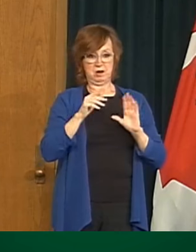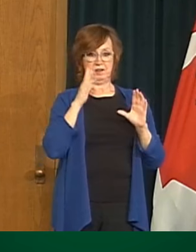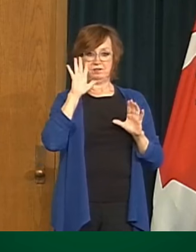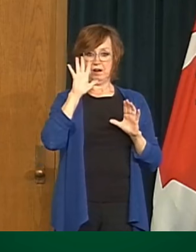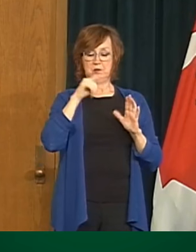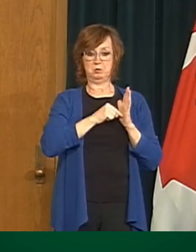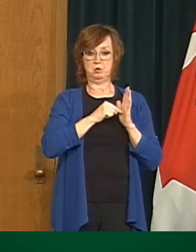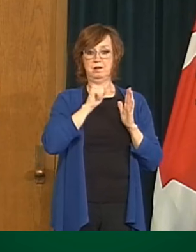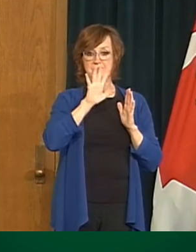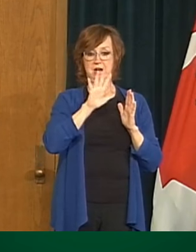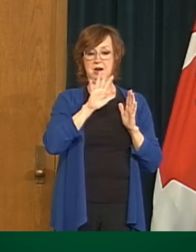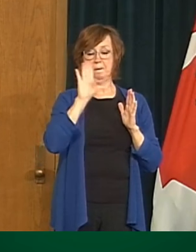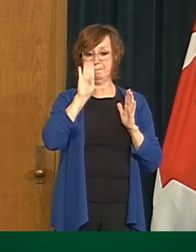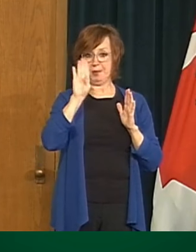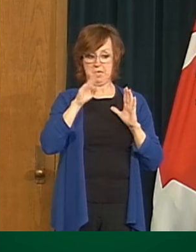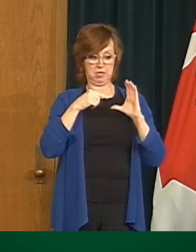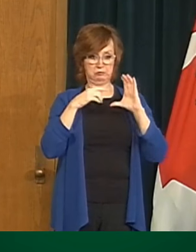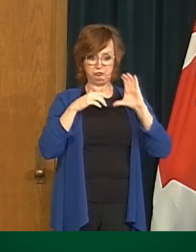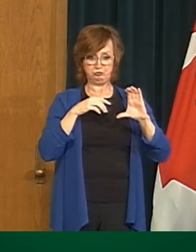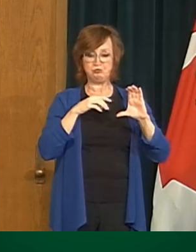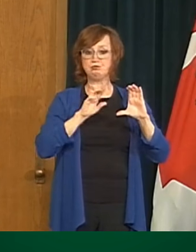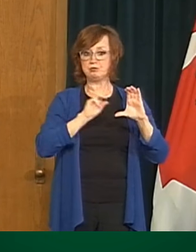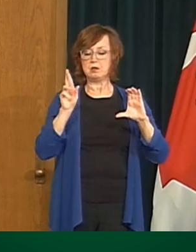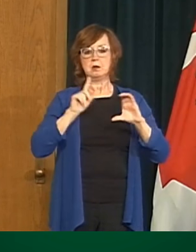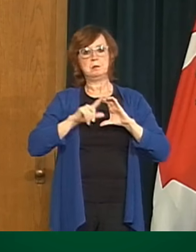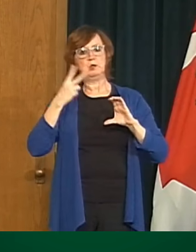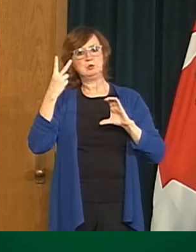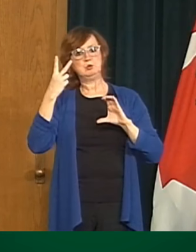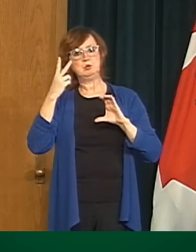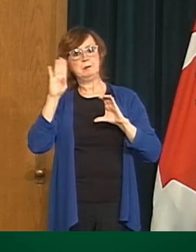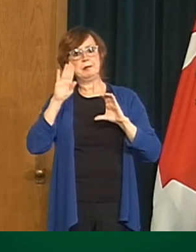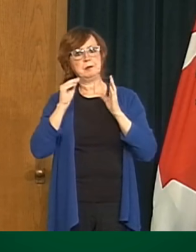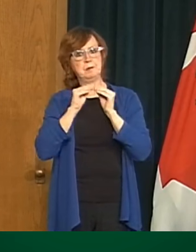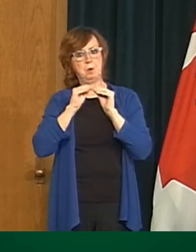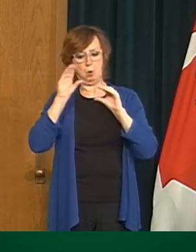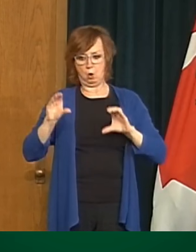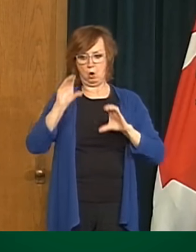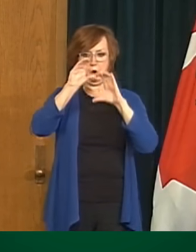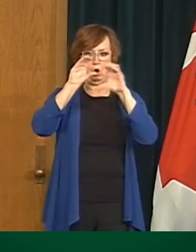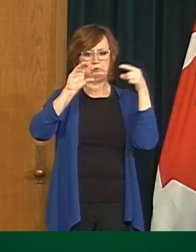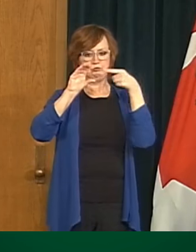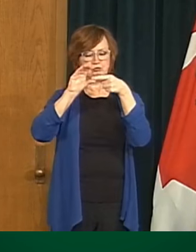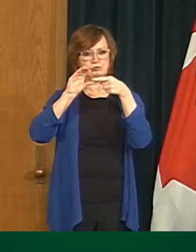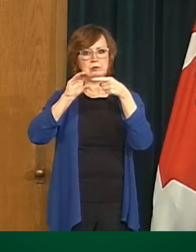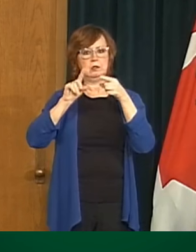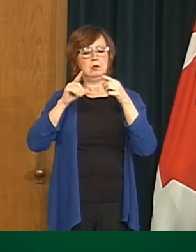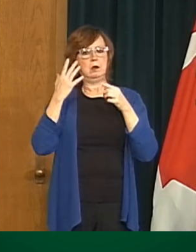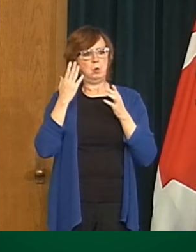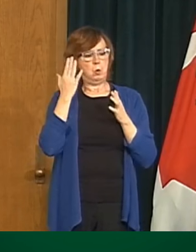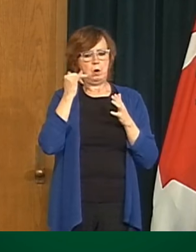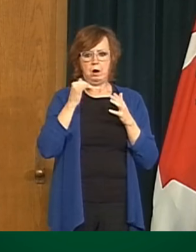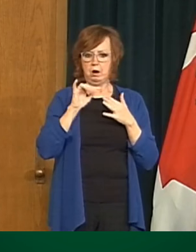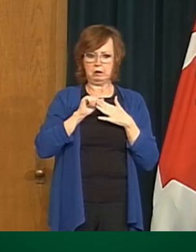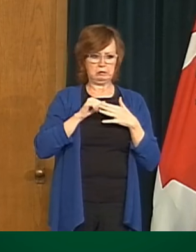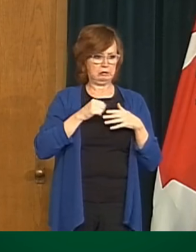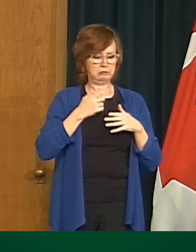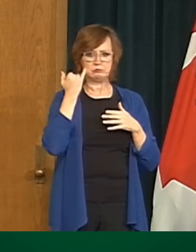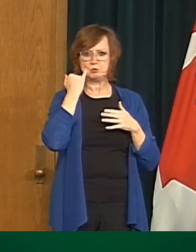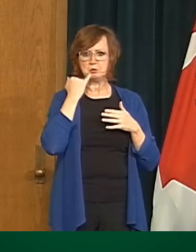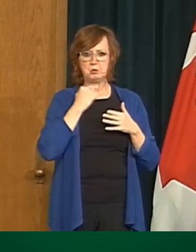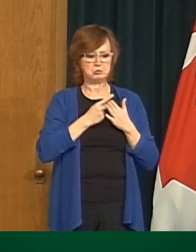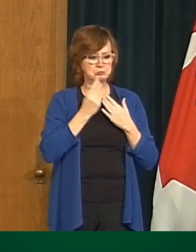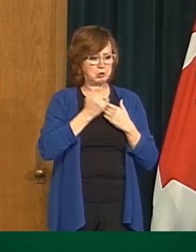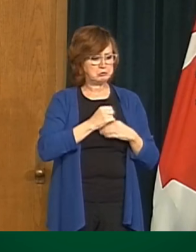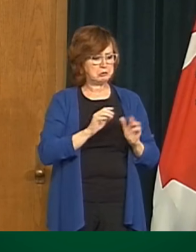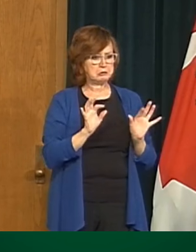billion stimulus injection will balance the need for smaller, short-term projects to jumpstart our economic activity and to